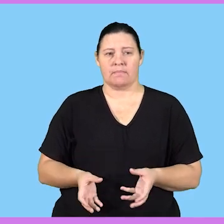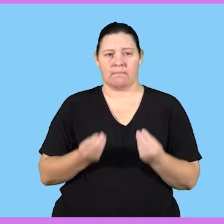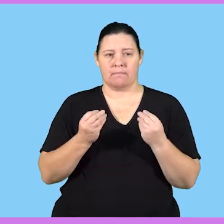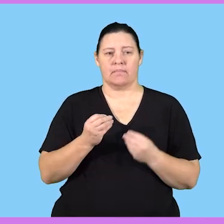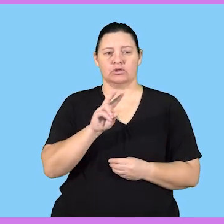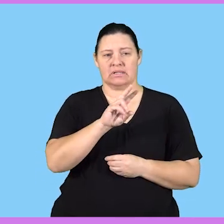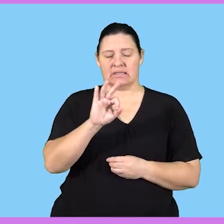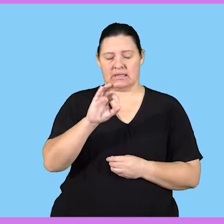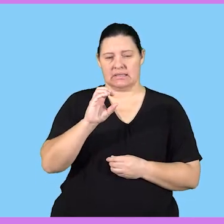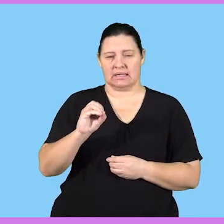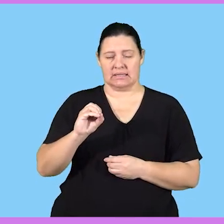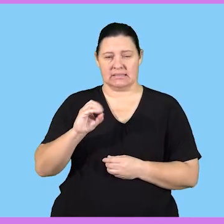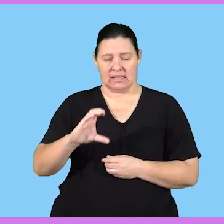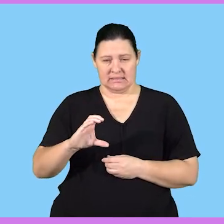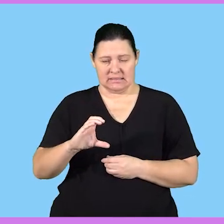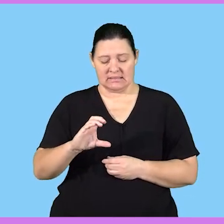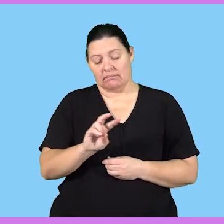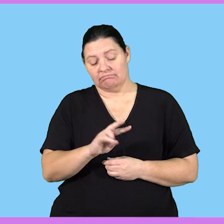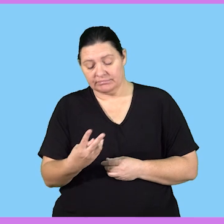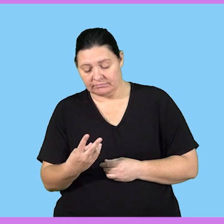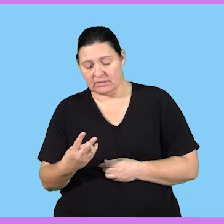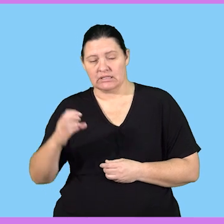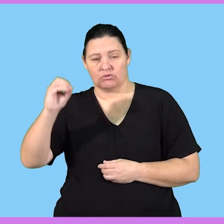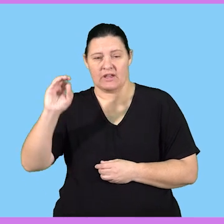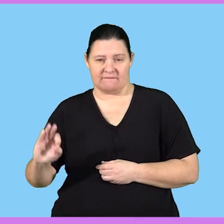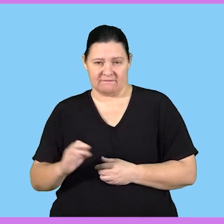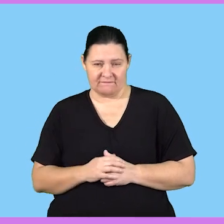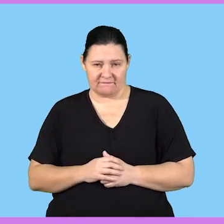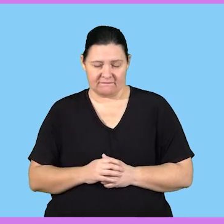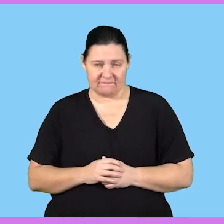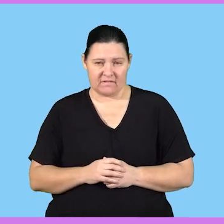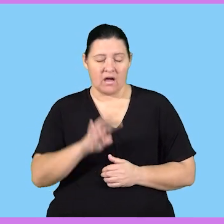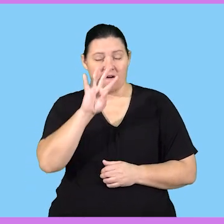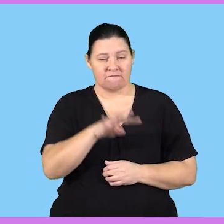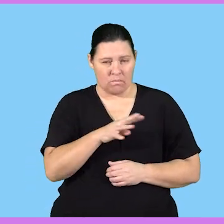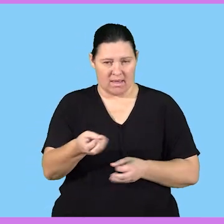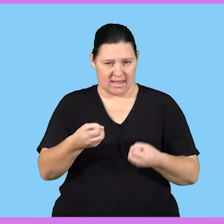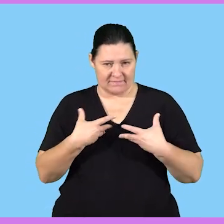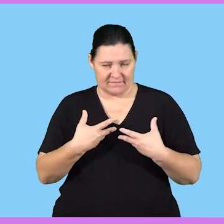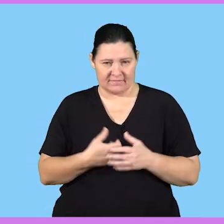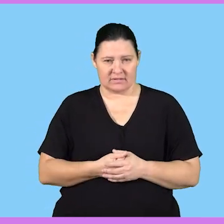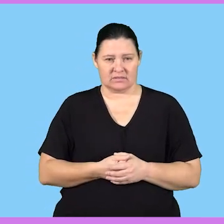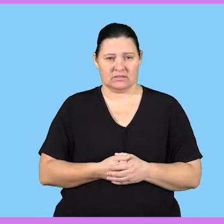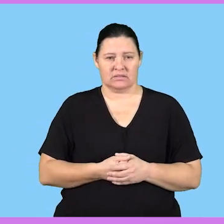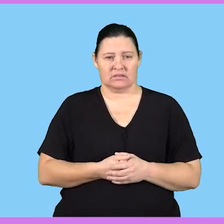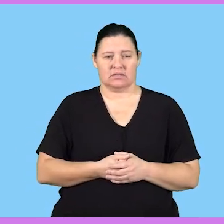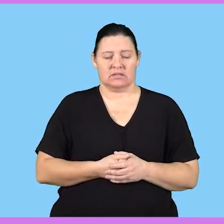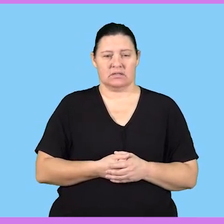have 23 degrees Celsius, and we must convert that to degrees Fahrenheit. Okay, and our formula that's given to